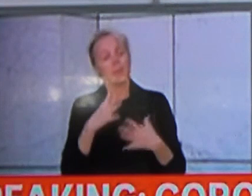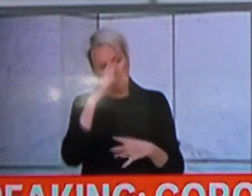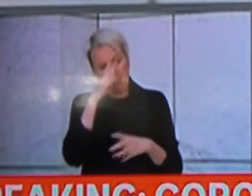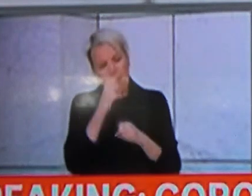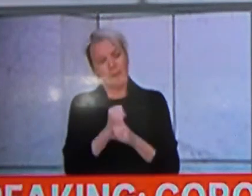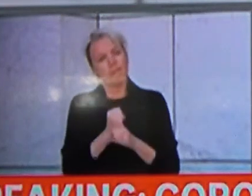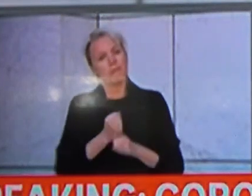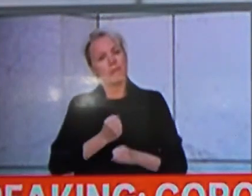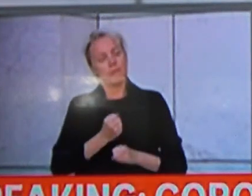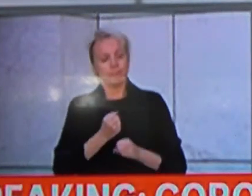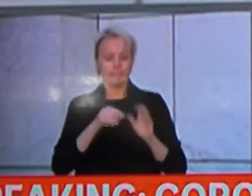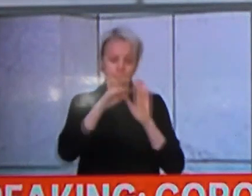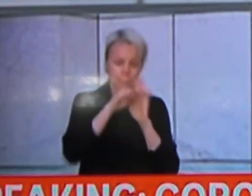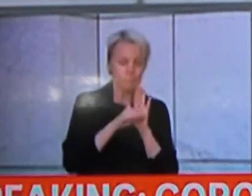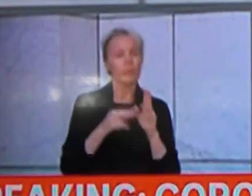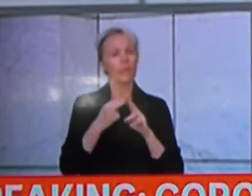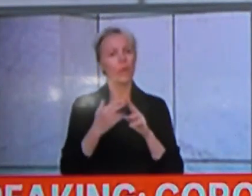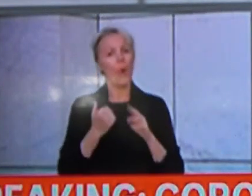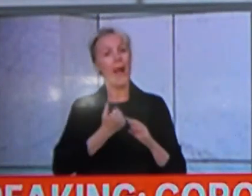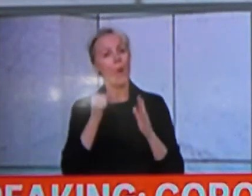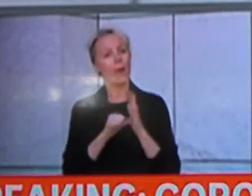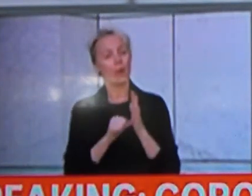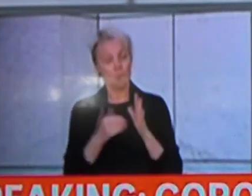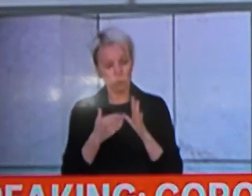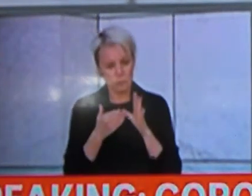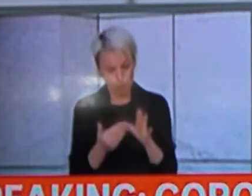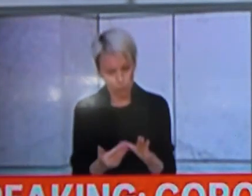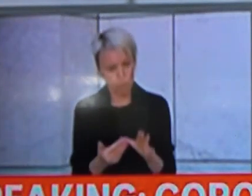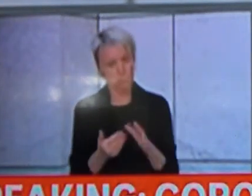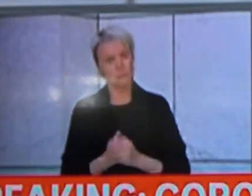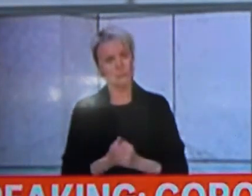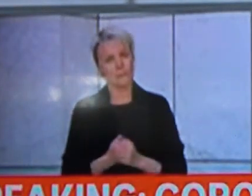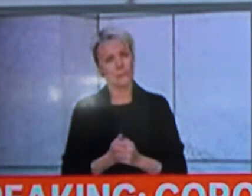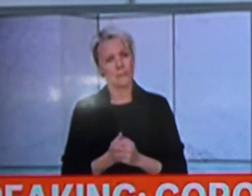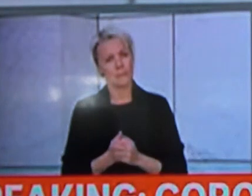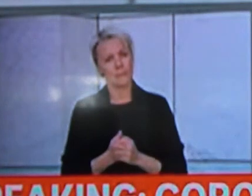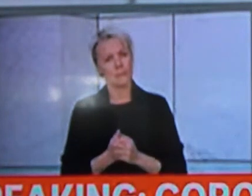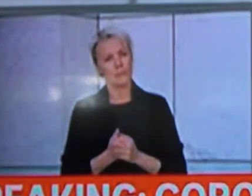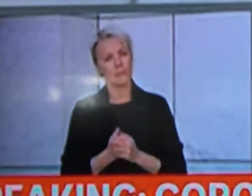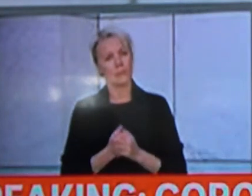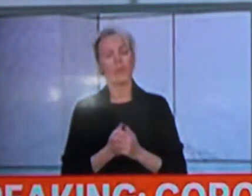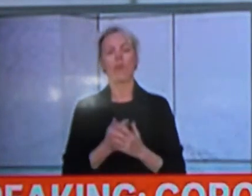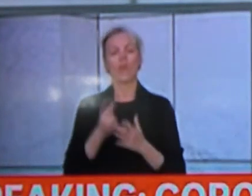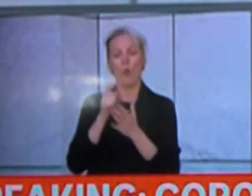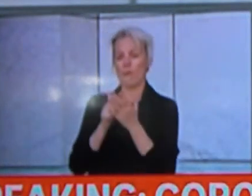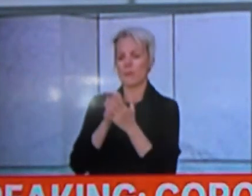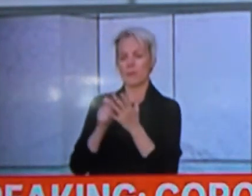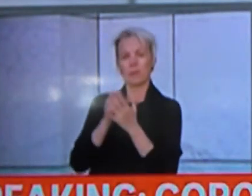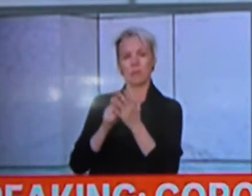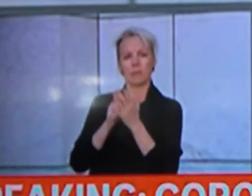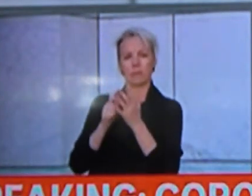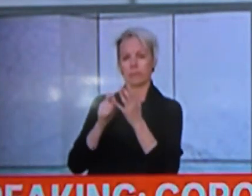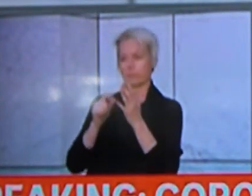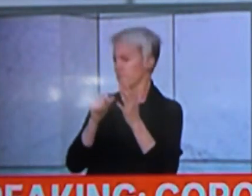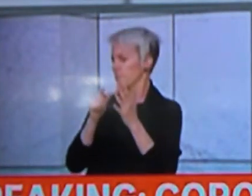economic response, in addition to our 2 stimulus packages, has been the move by the Australian Office of Financial Management, as well as the